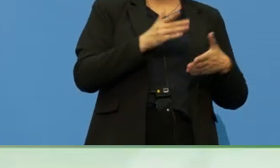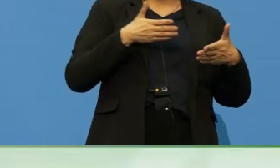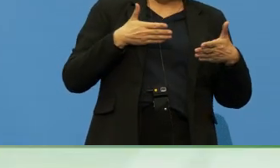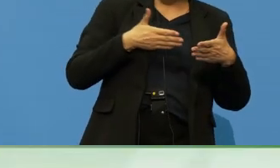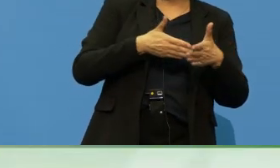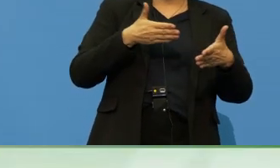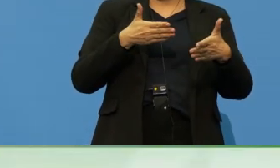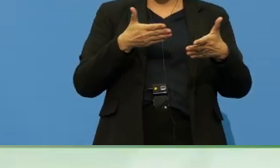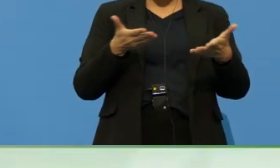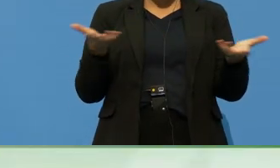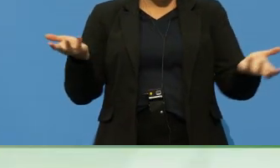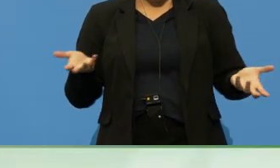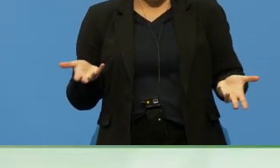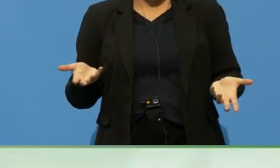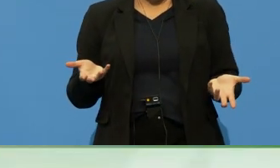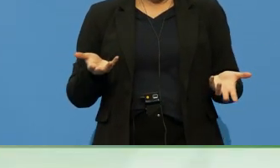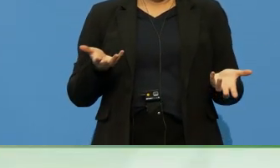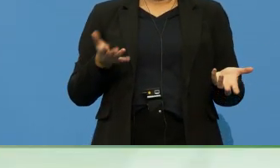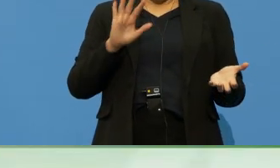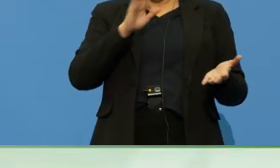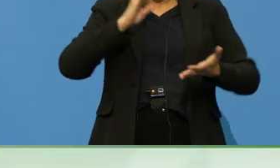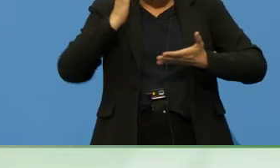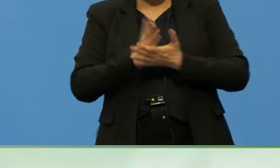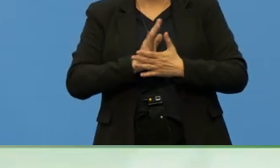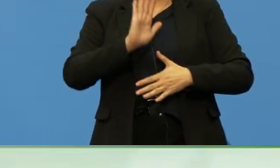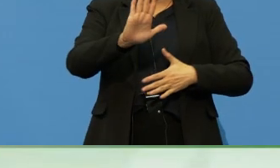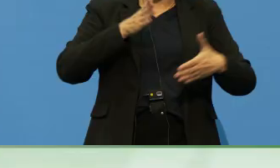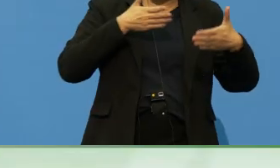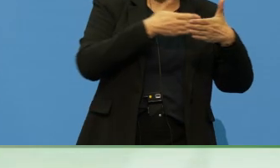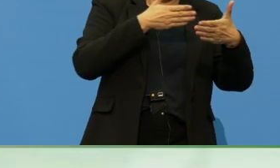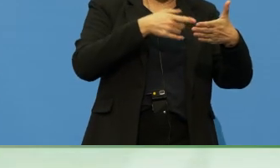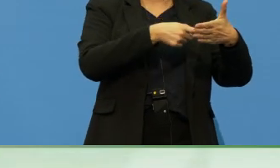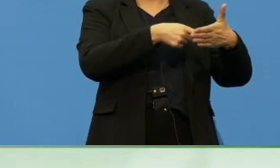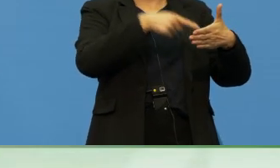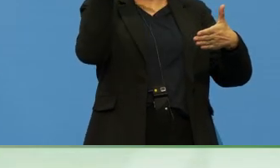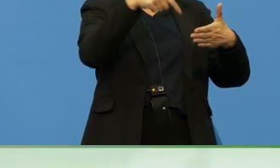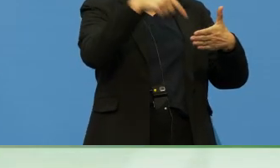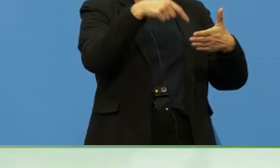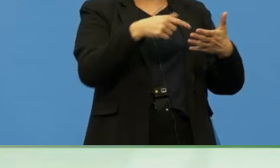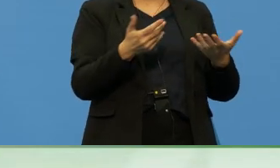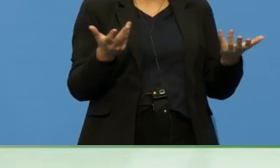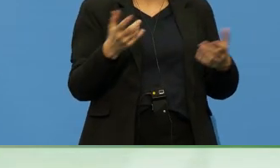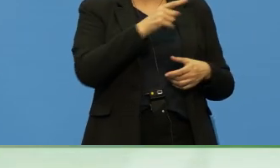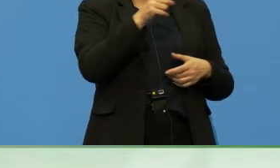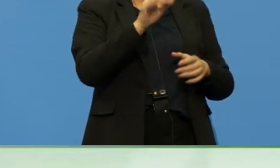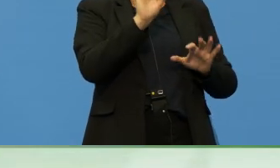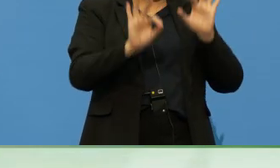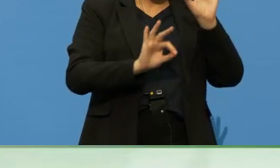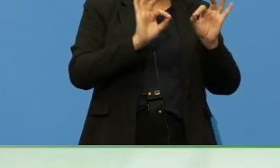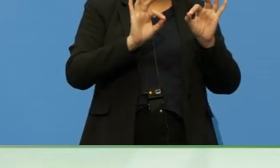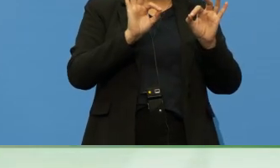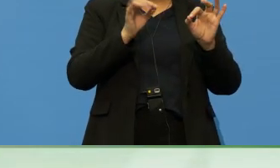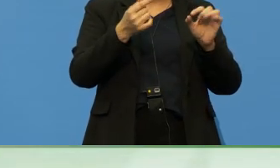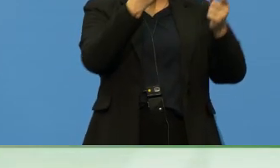the sort of the critical questions, or let's just focus on